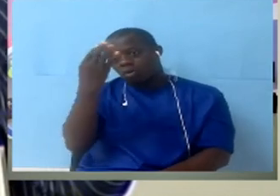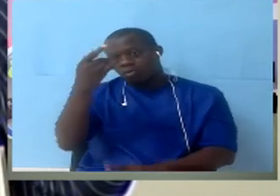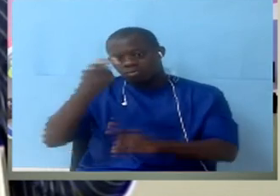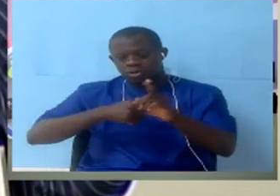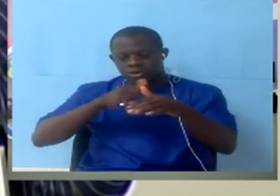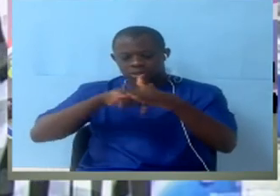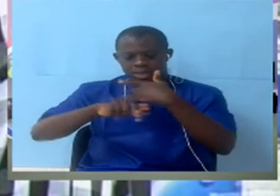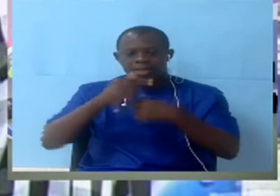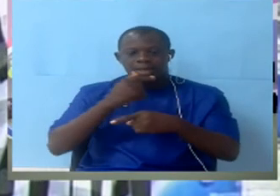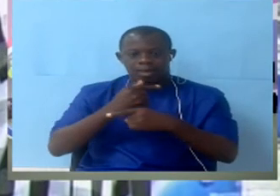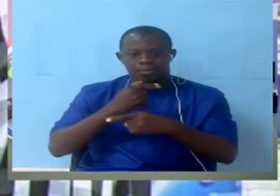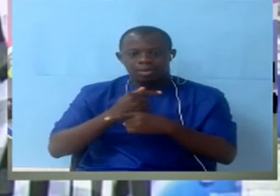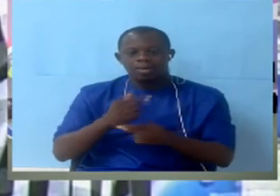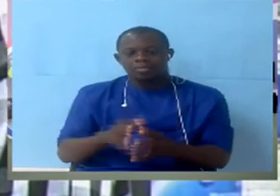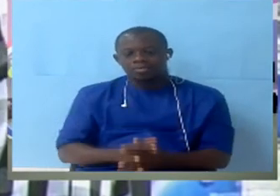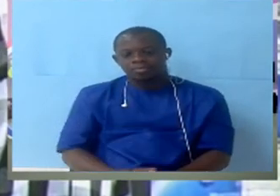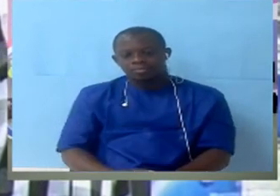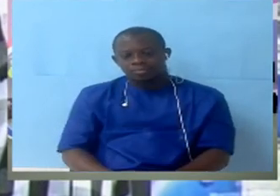four months.